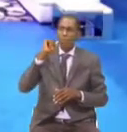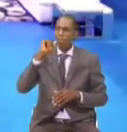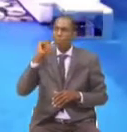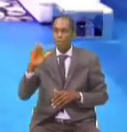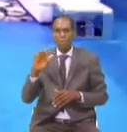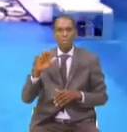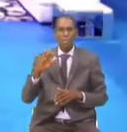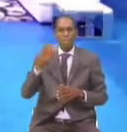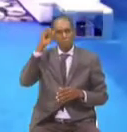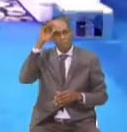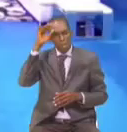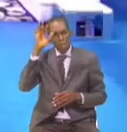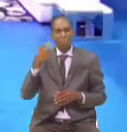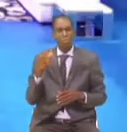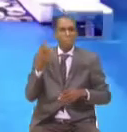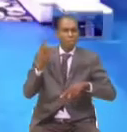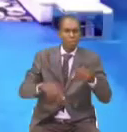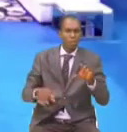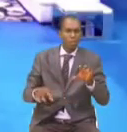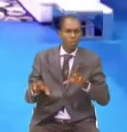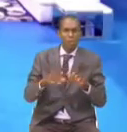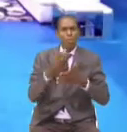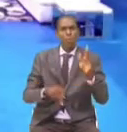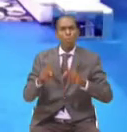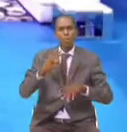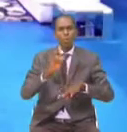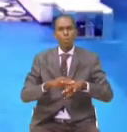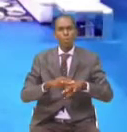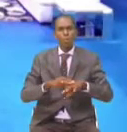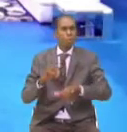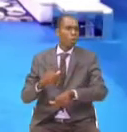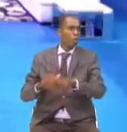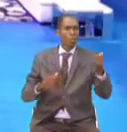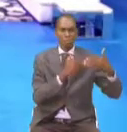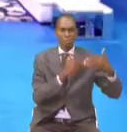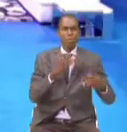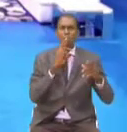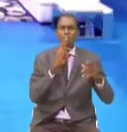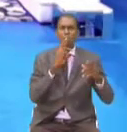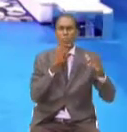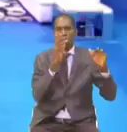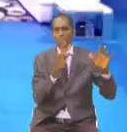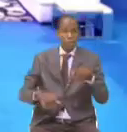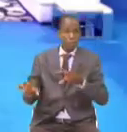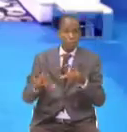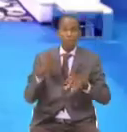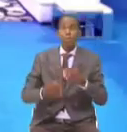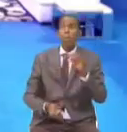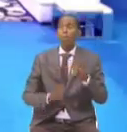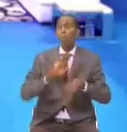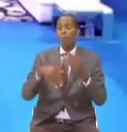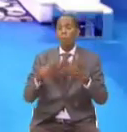what herbalists cannot do, what the people on the other side of the river cannot do, the Almighty God,